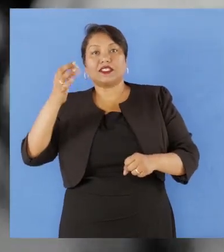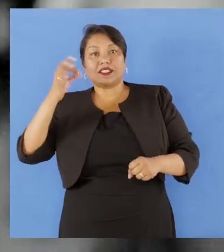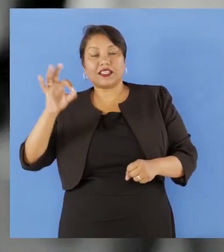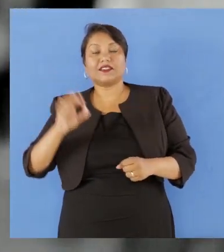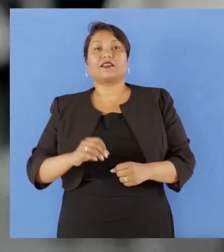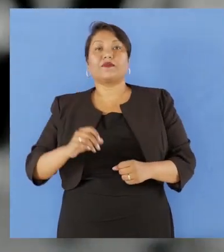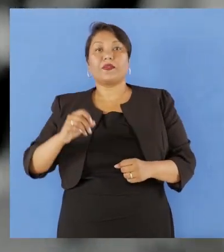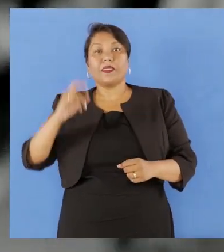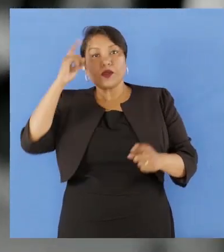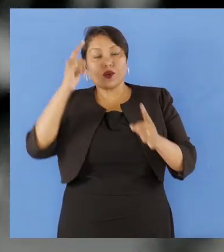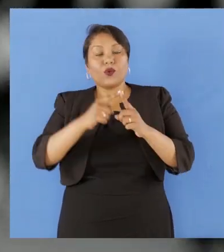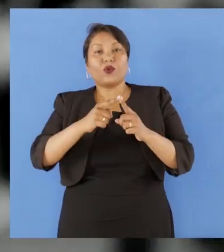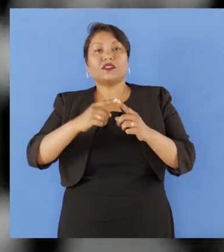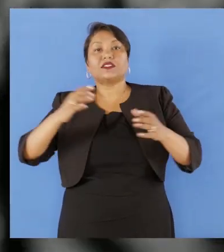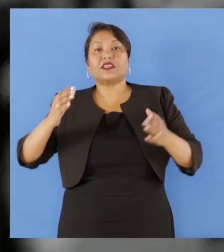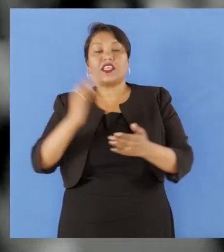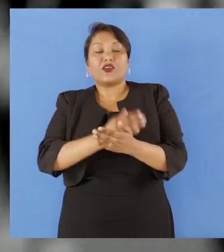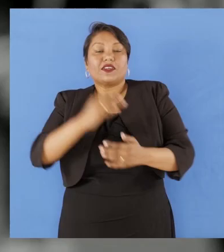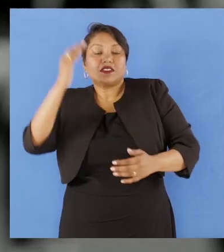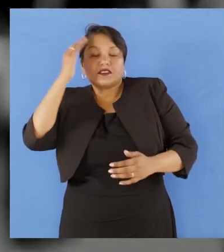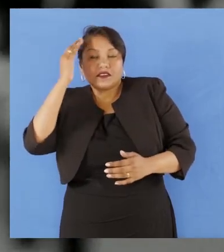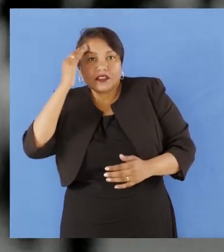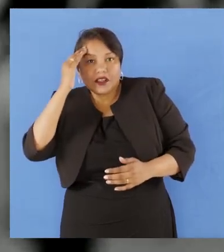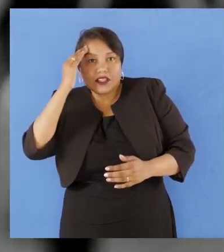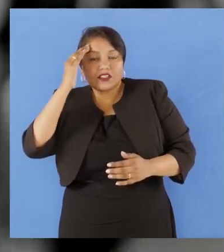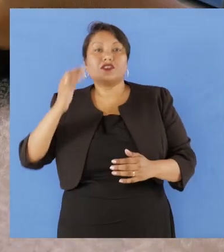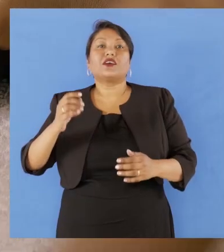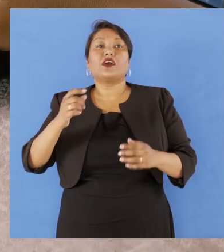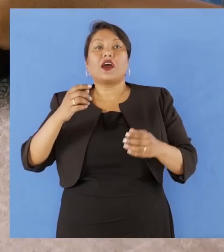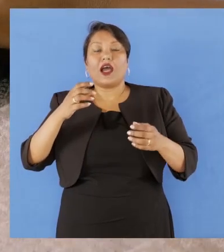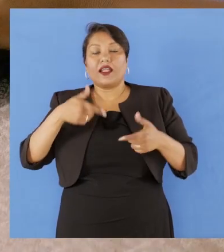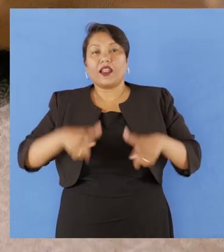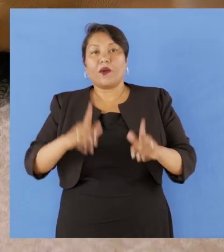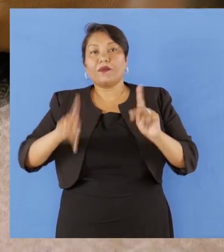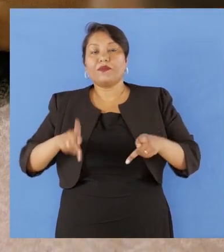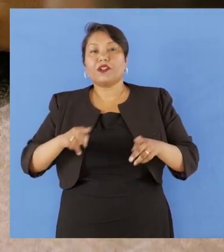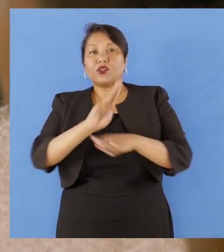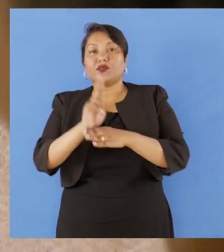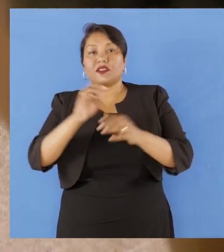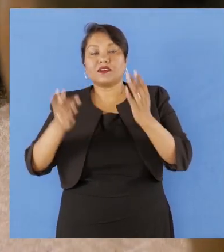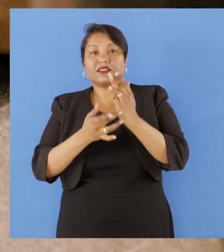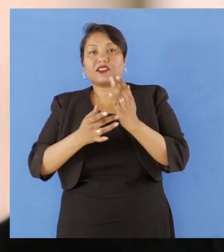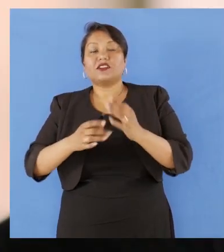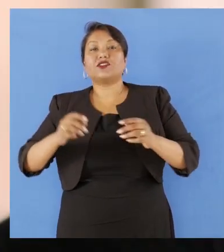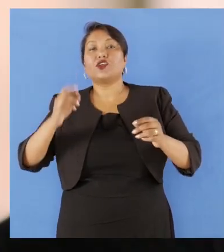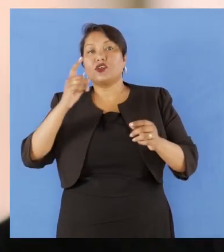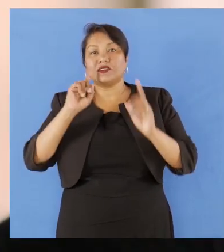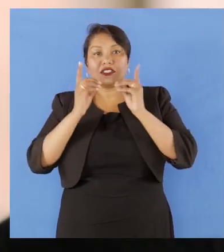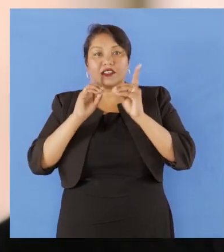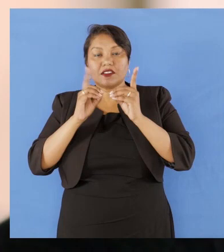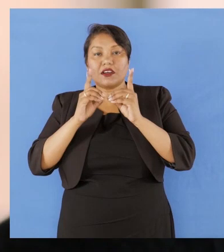The aim is to generate awareness, discussion, and inquiry among consumers of telecommunications and broadcasting